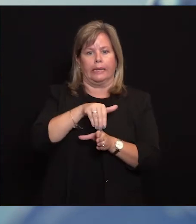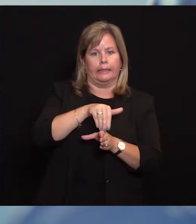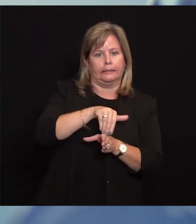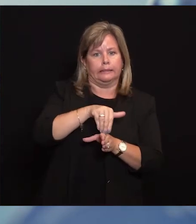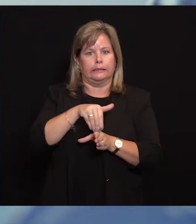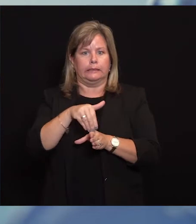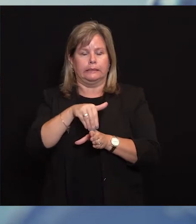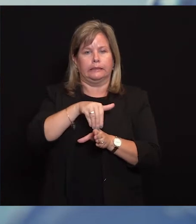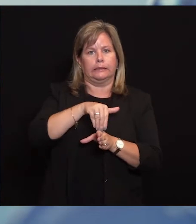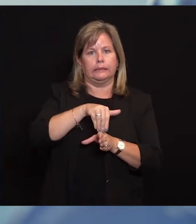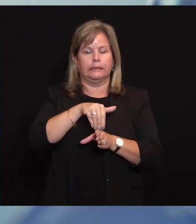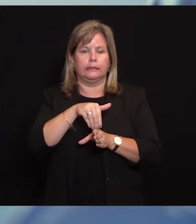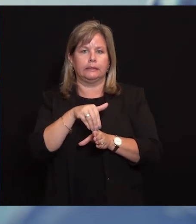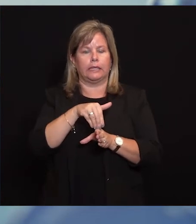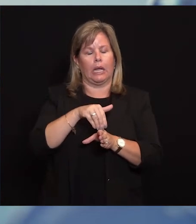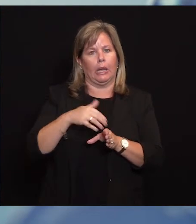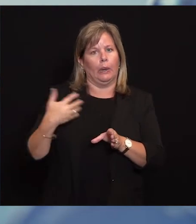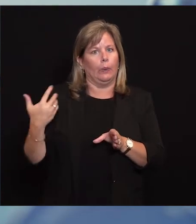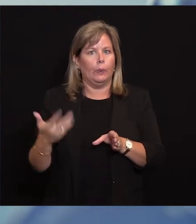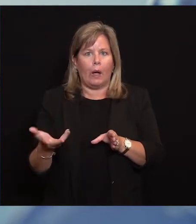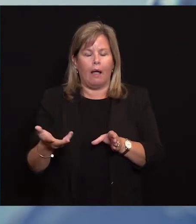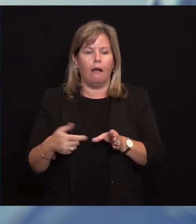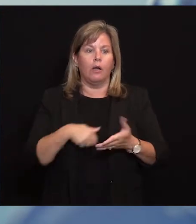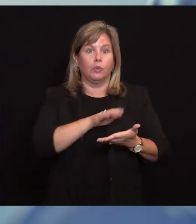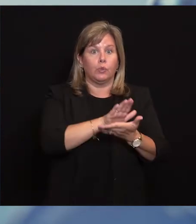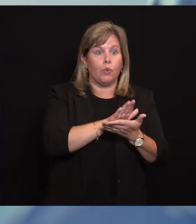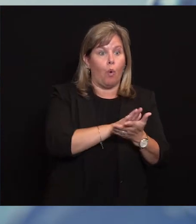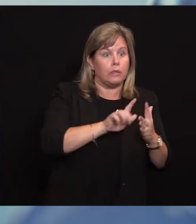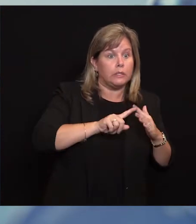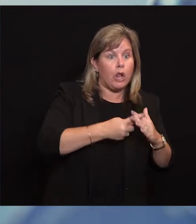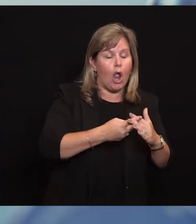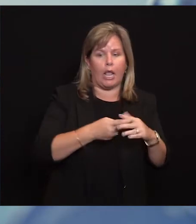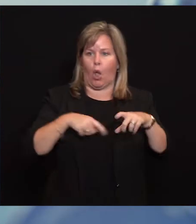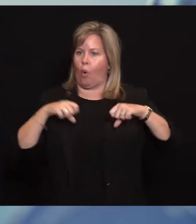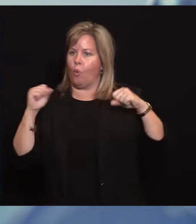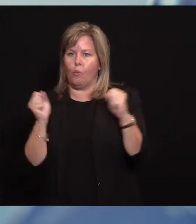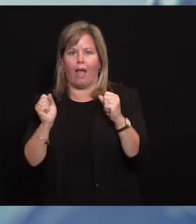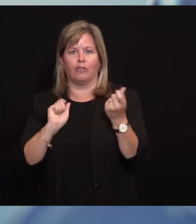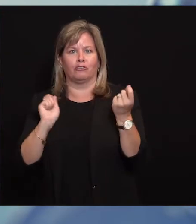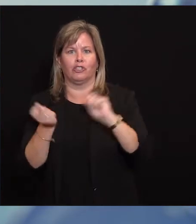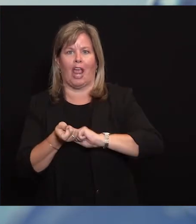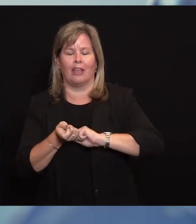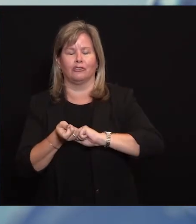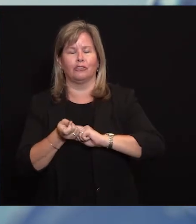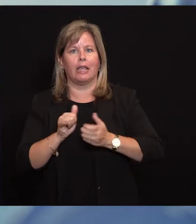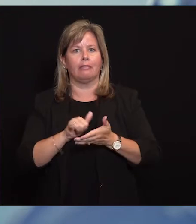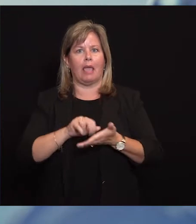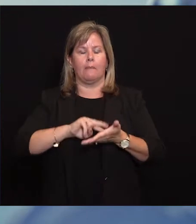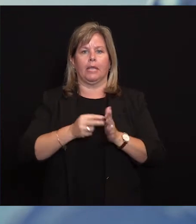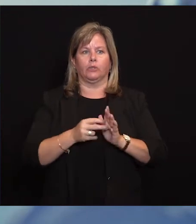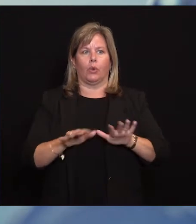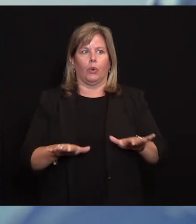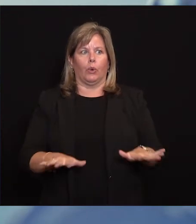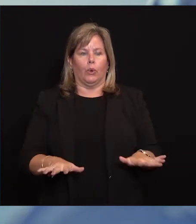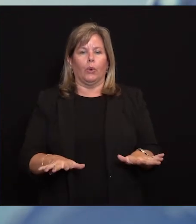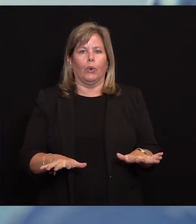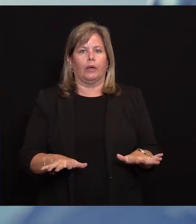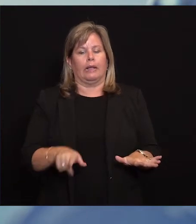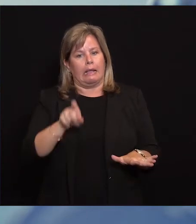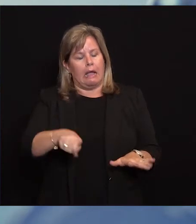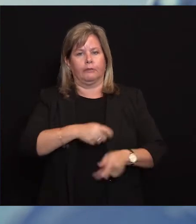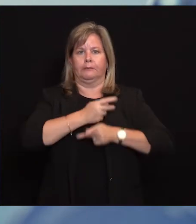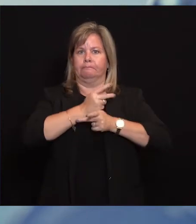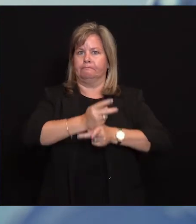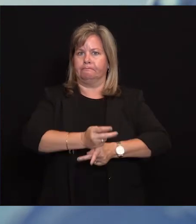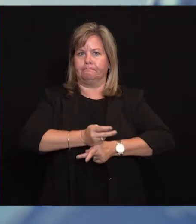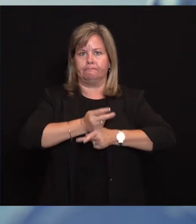in our community. Schools are starting, the weather's changing. And so I want you to consider that during the month of